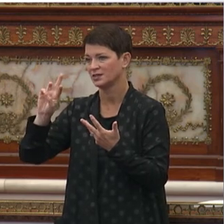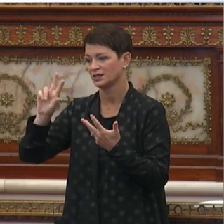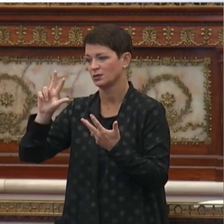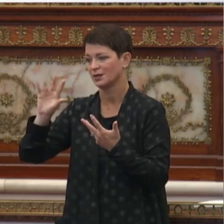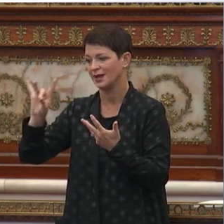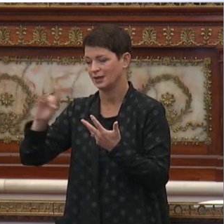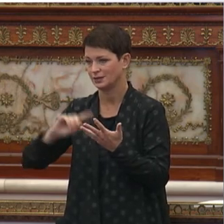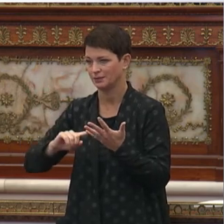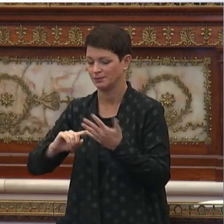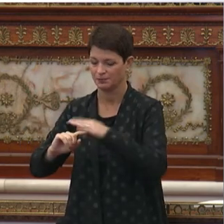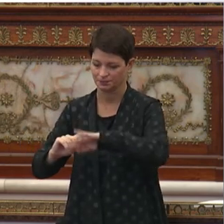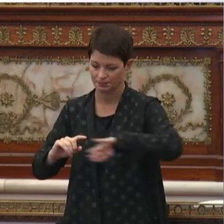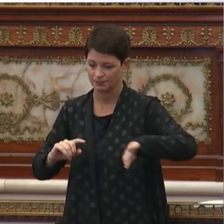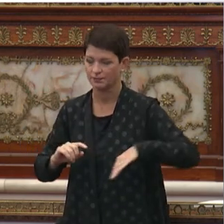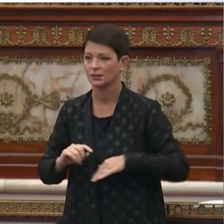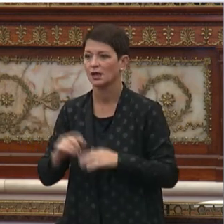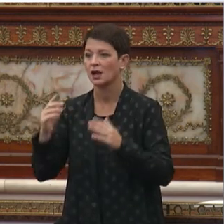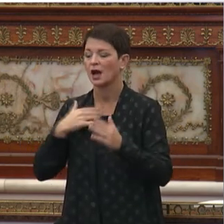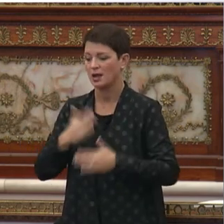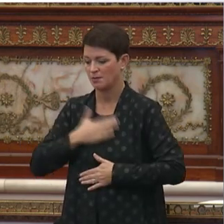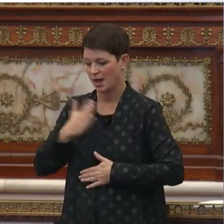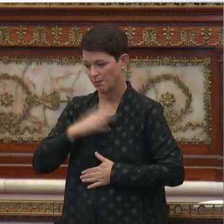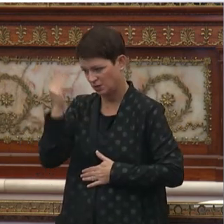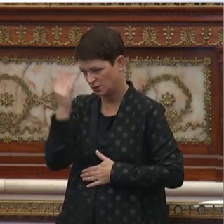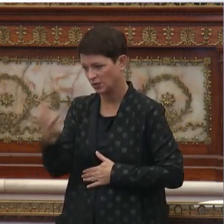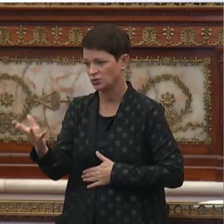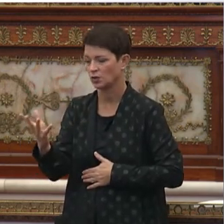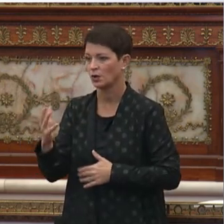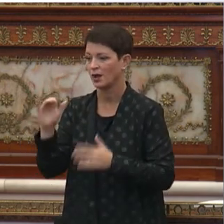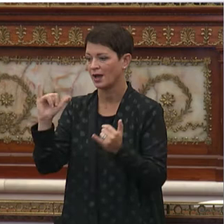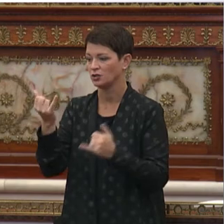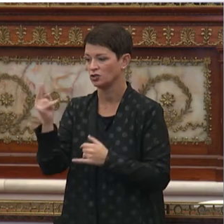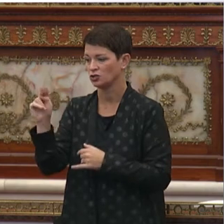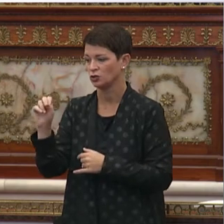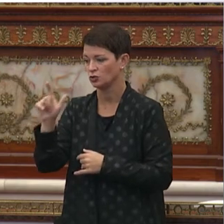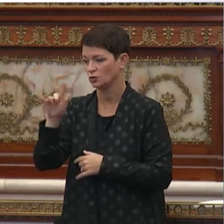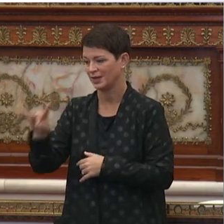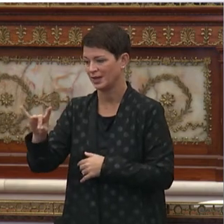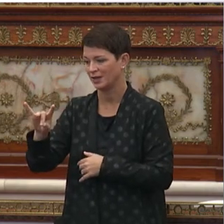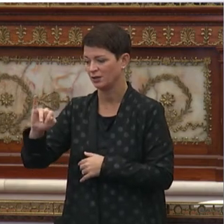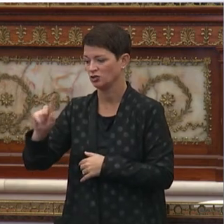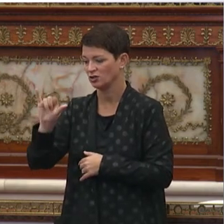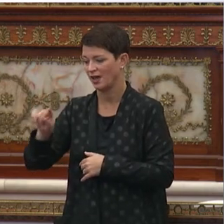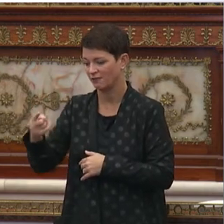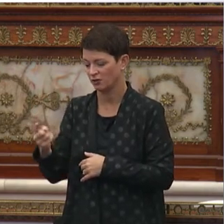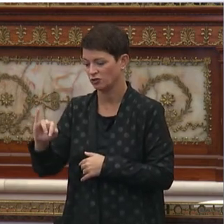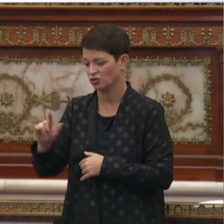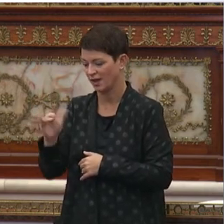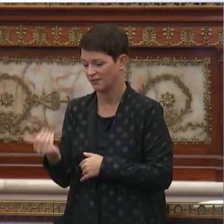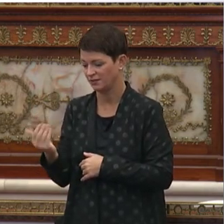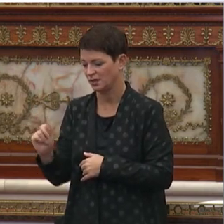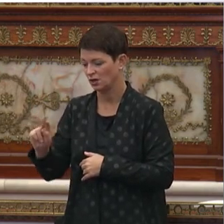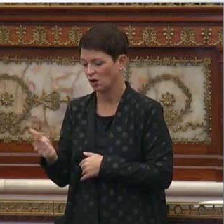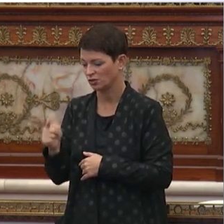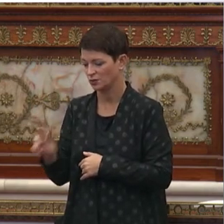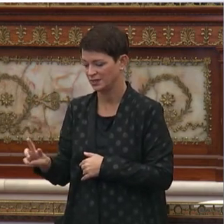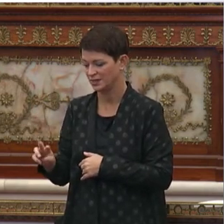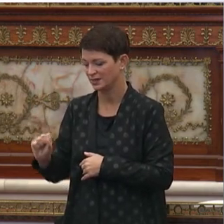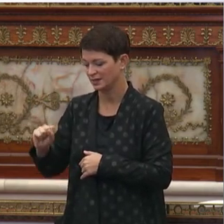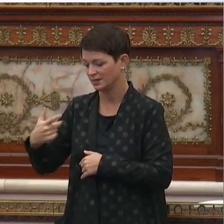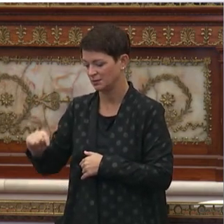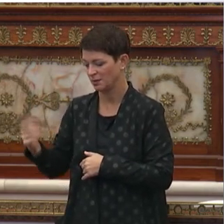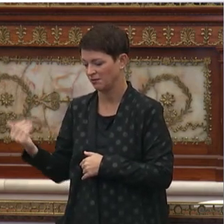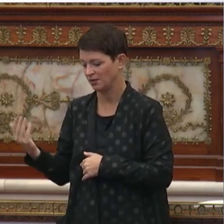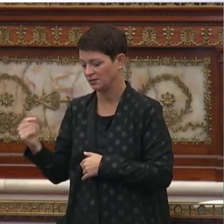210638. And I am pleased to advise you that on June 28, July 1, July 15, August 26, and September